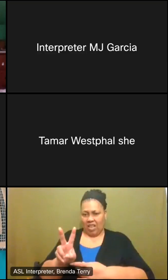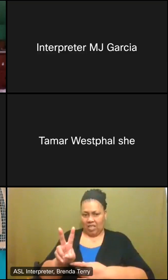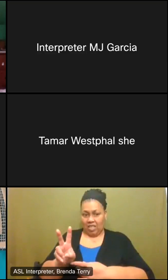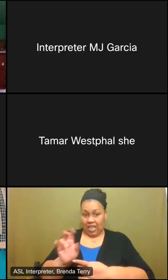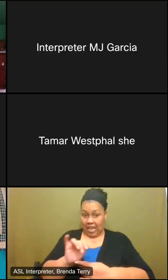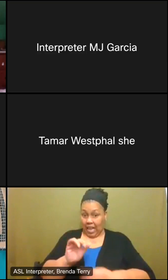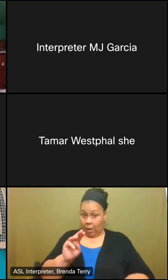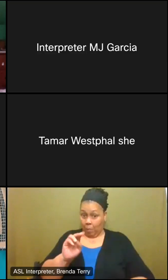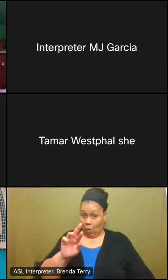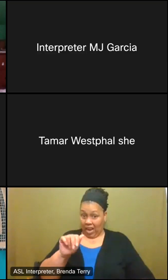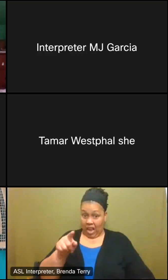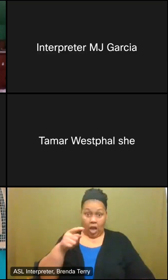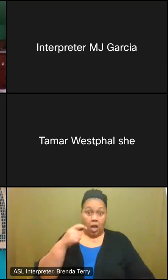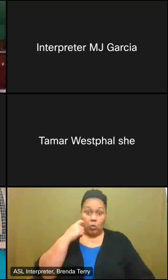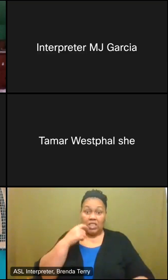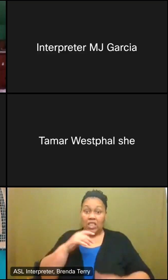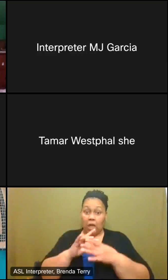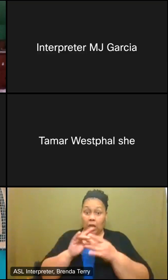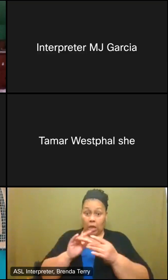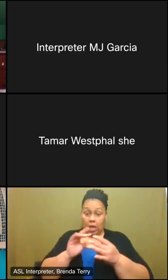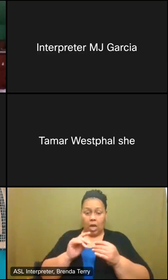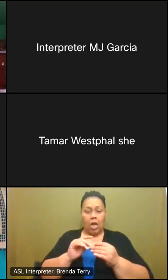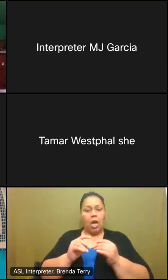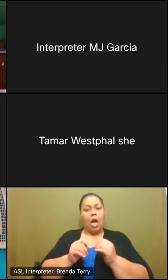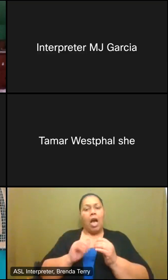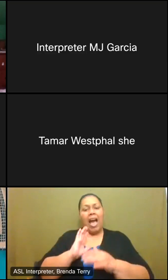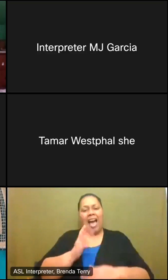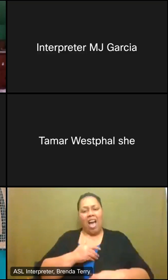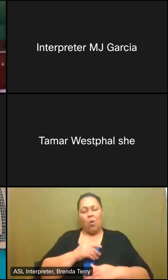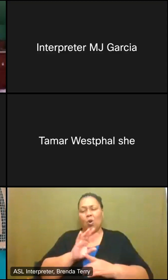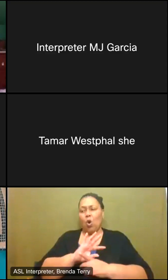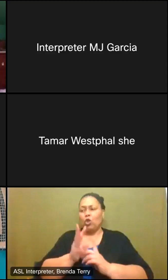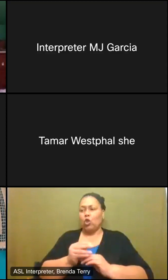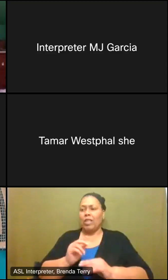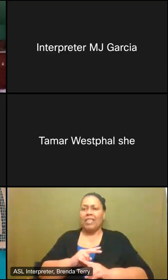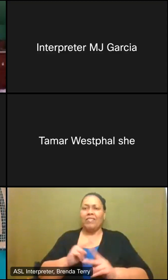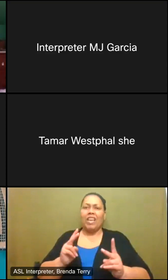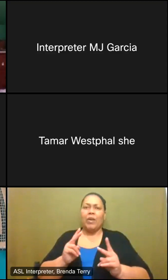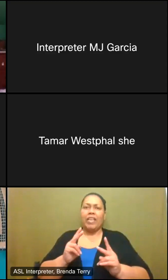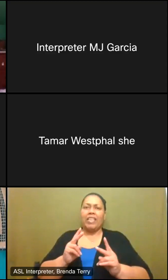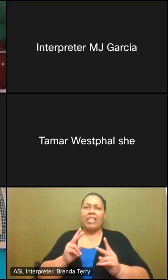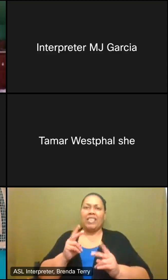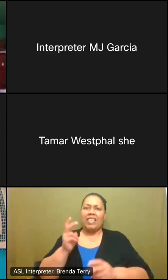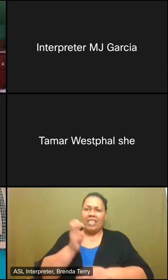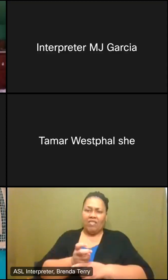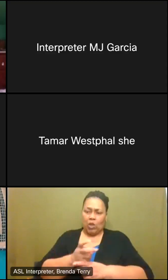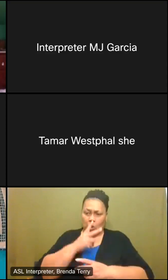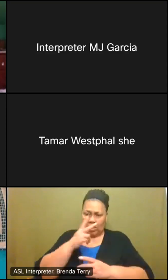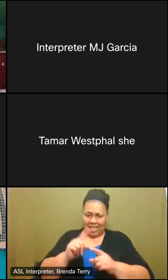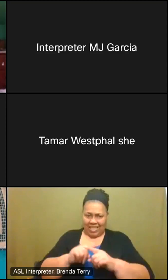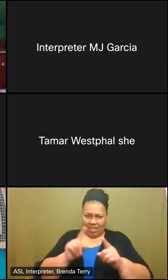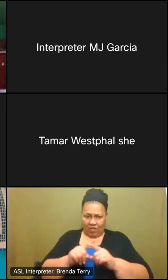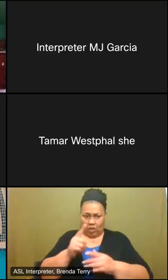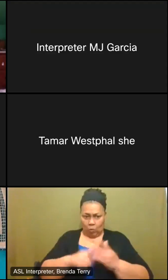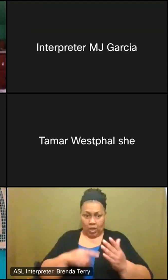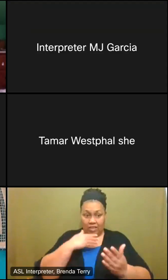said, all culture, it's very difficult to see the difference between what is good